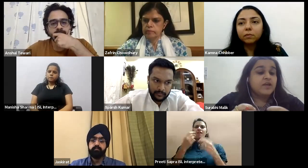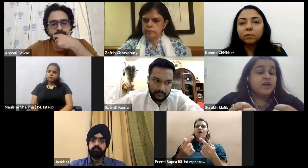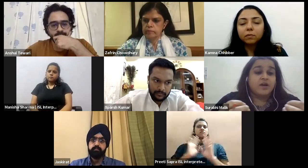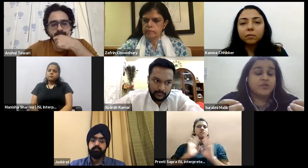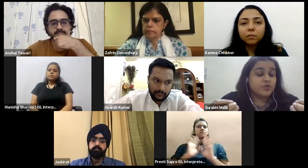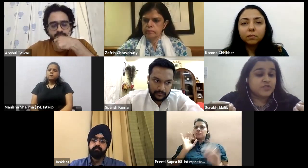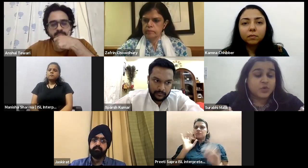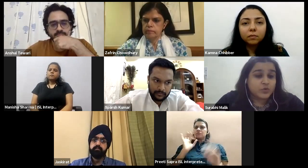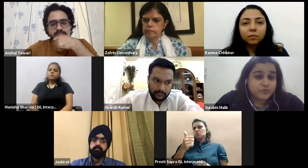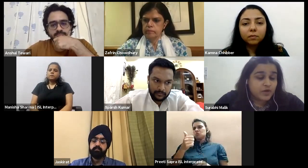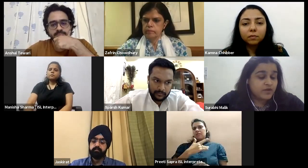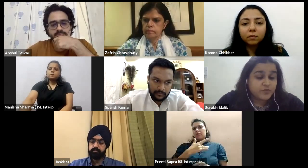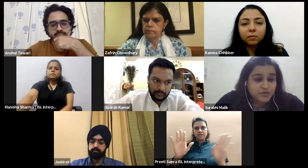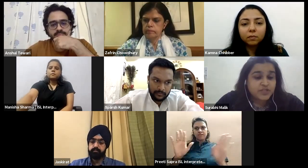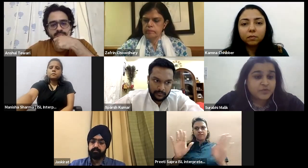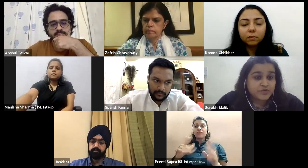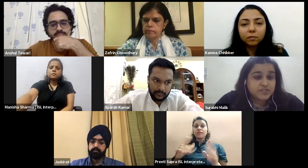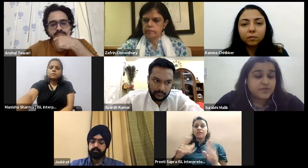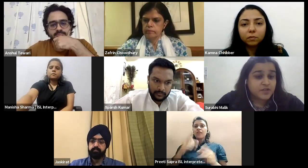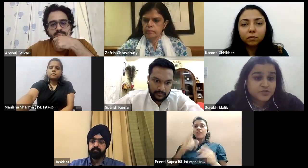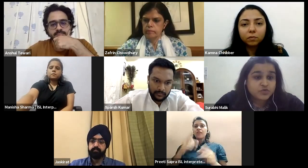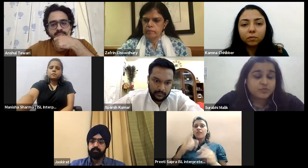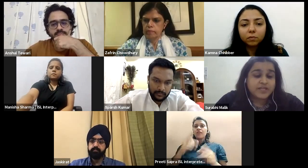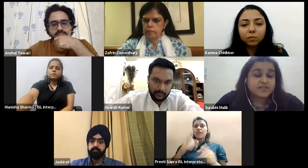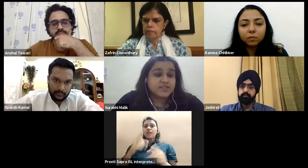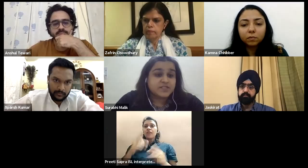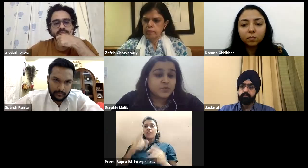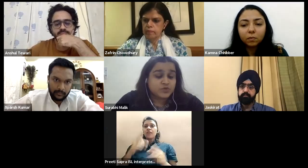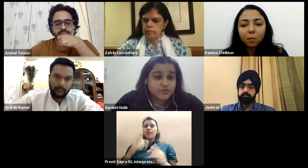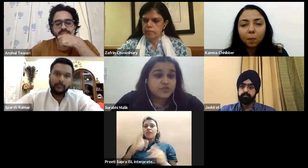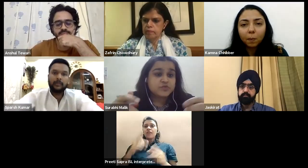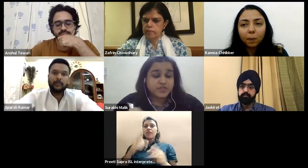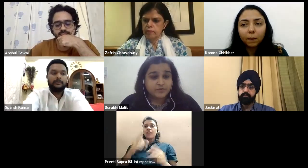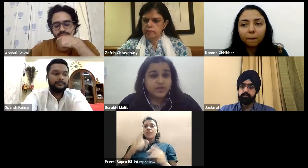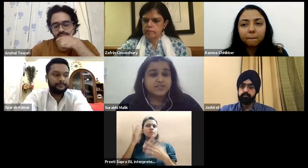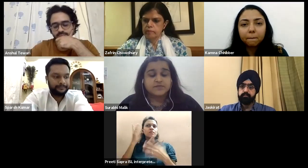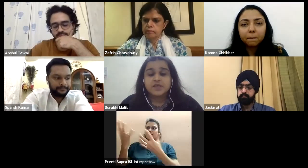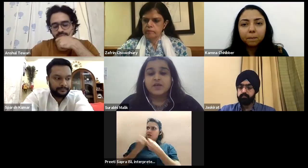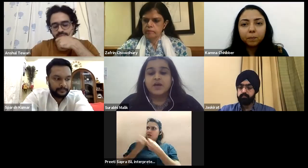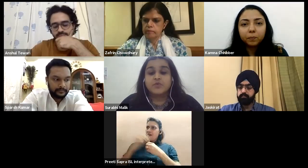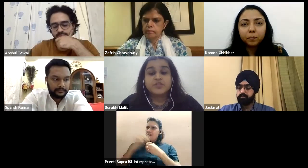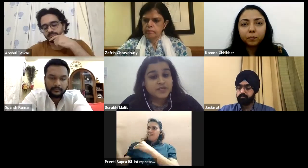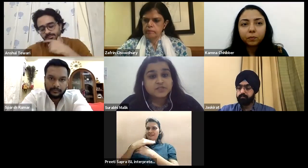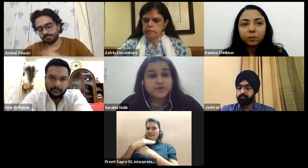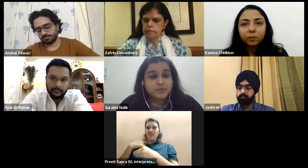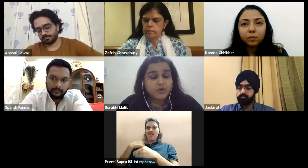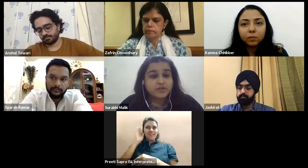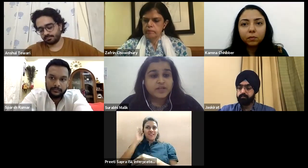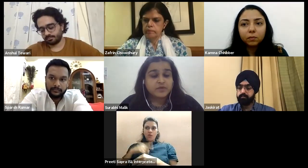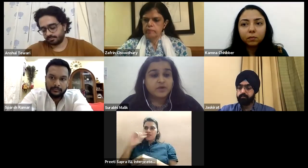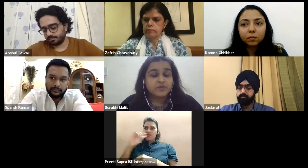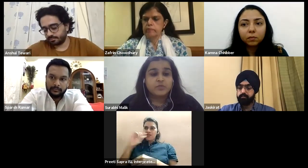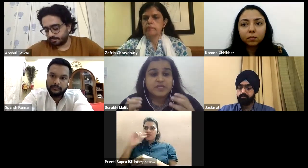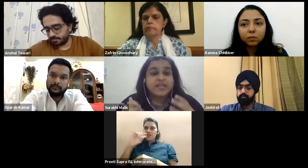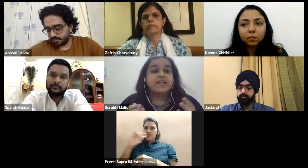lete hain. Is the sort of information that we receive and consume that decides what sort of decisions we take for ourselves. Which is why it is very important